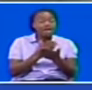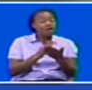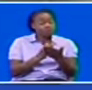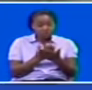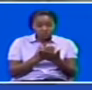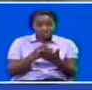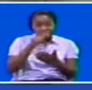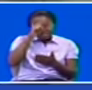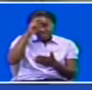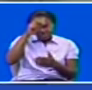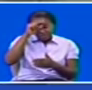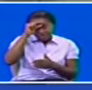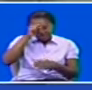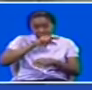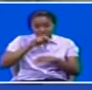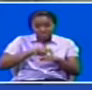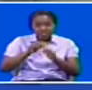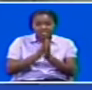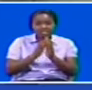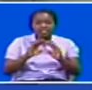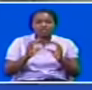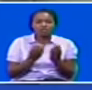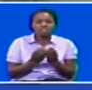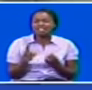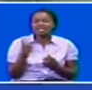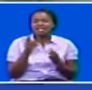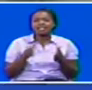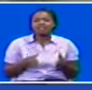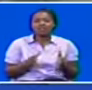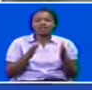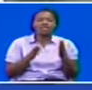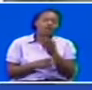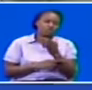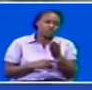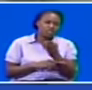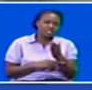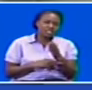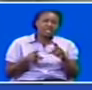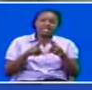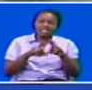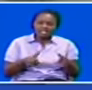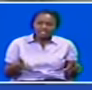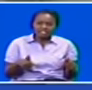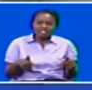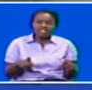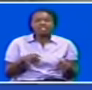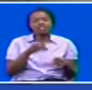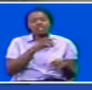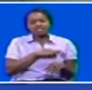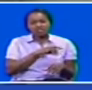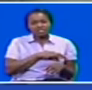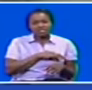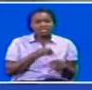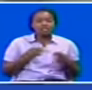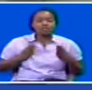local communities. He must not allow such wealth to be stolen, plundered, and exploited by persons